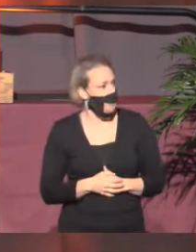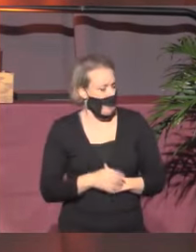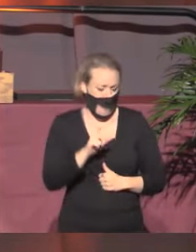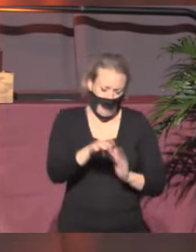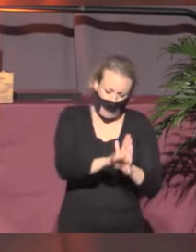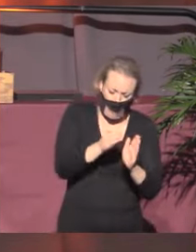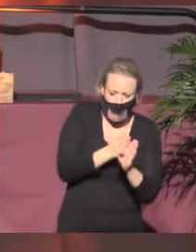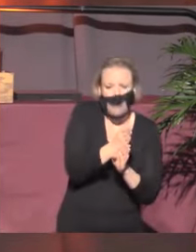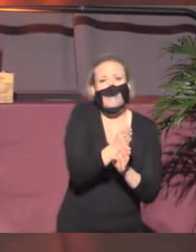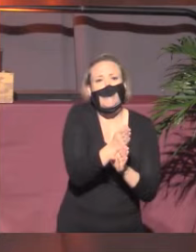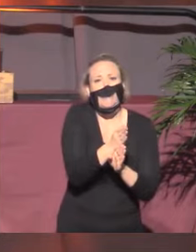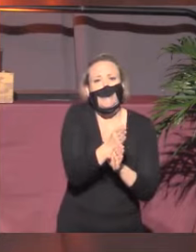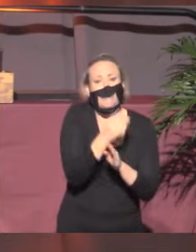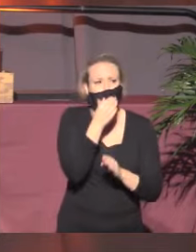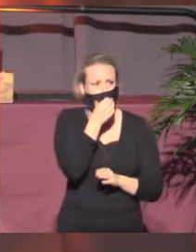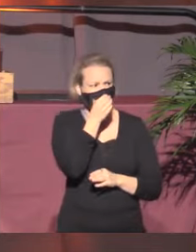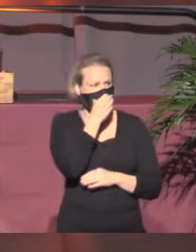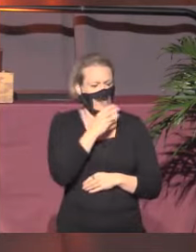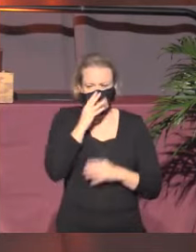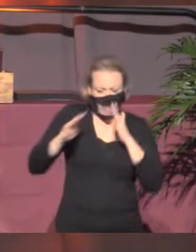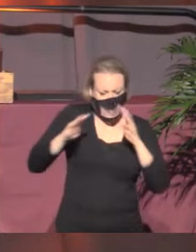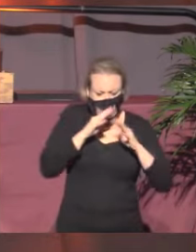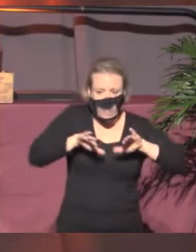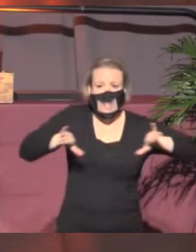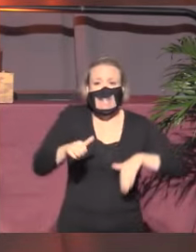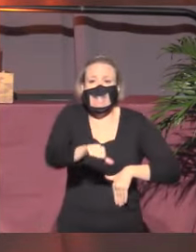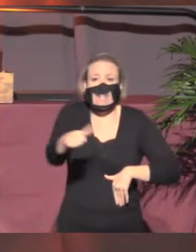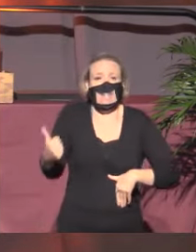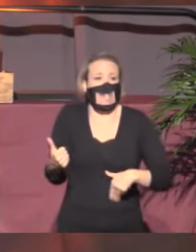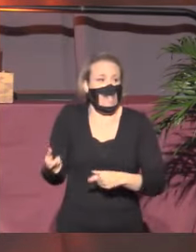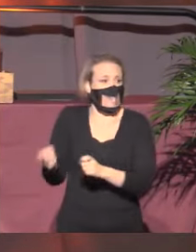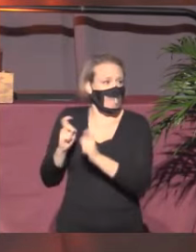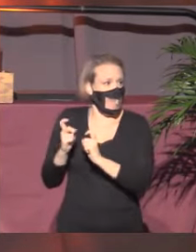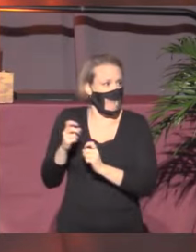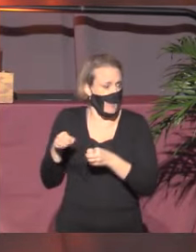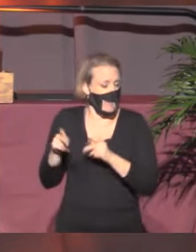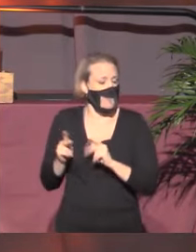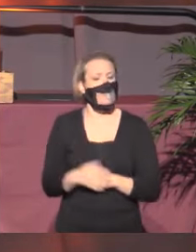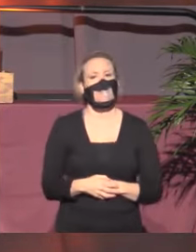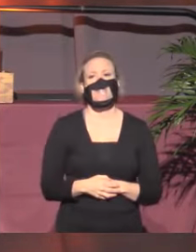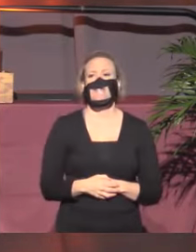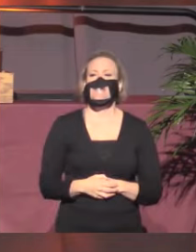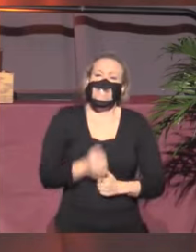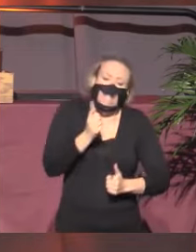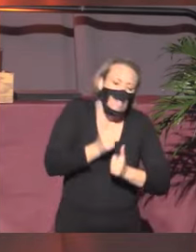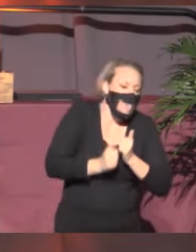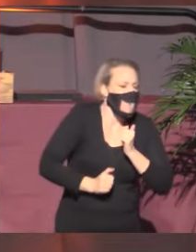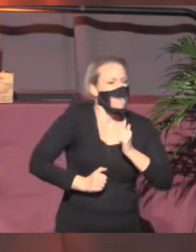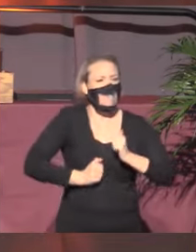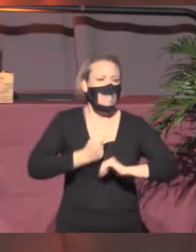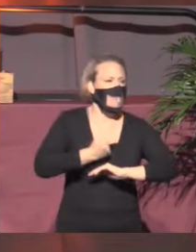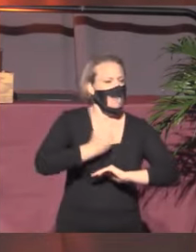career that we turn away many rewarding opportunities. Each chapter of our lives is filled with tension about what the next will